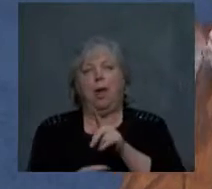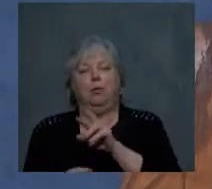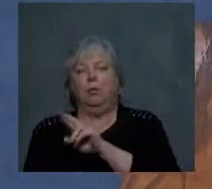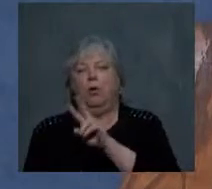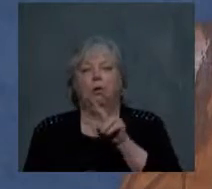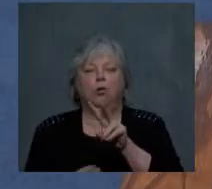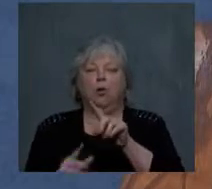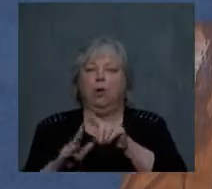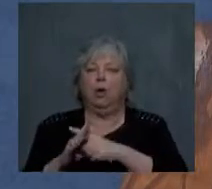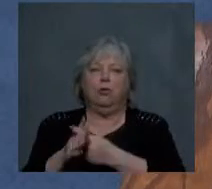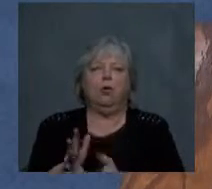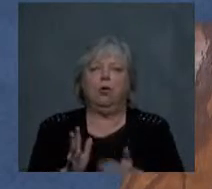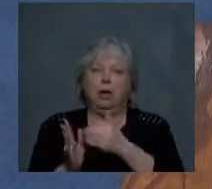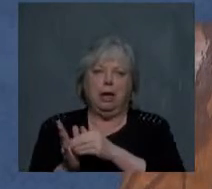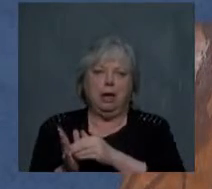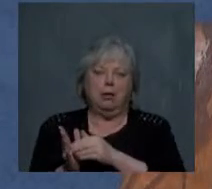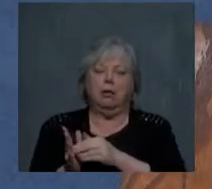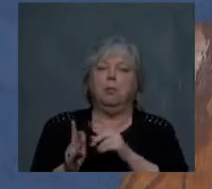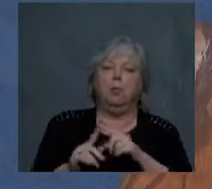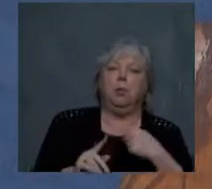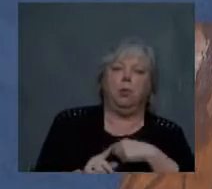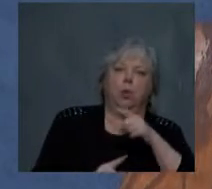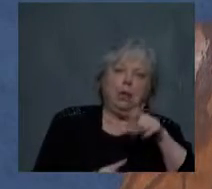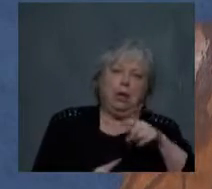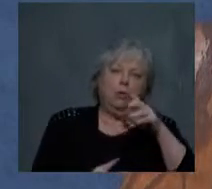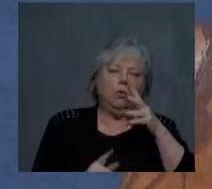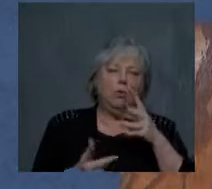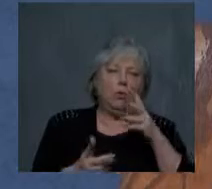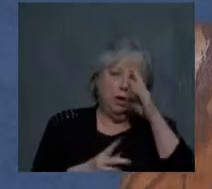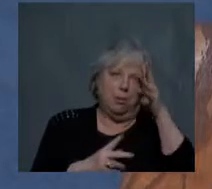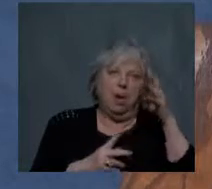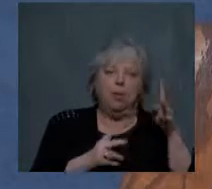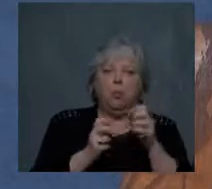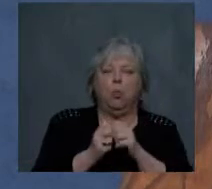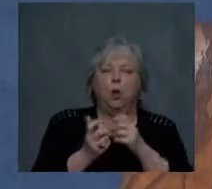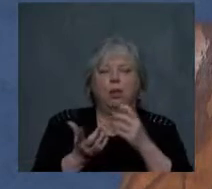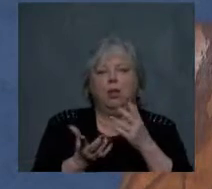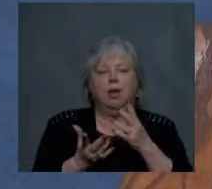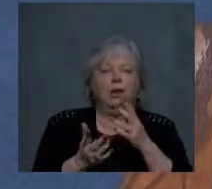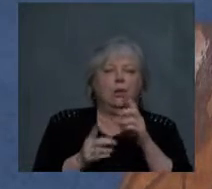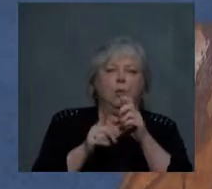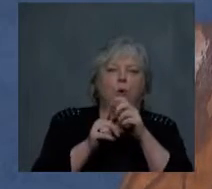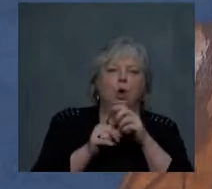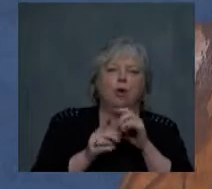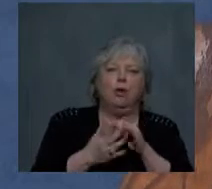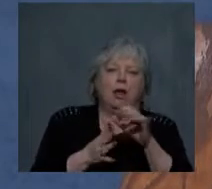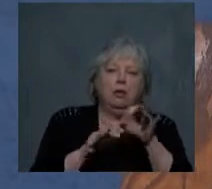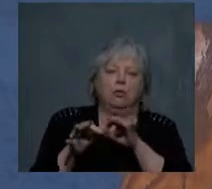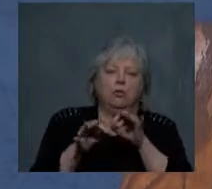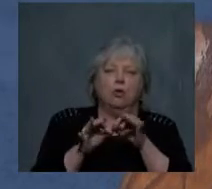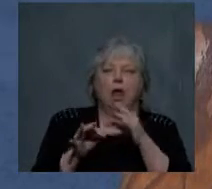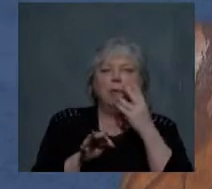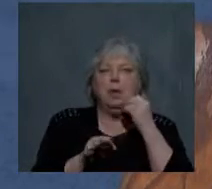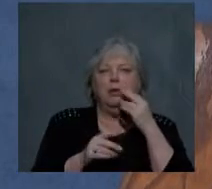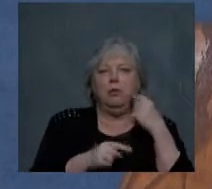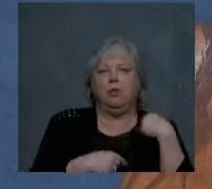scratch. But we do need to come up with those adjectives that we can describe the experience of the last 20 years.